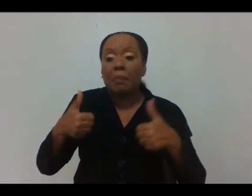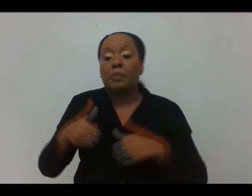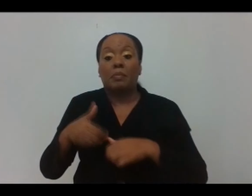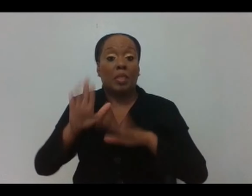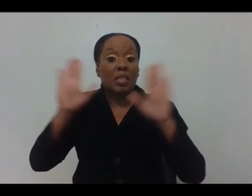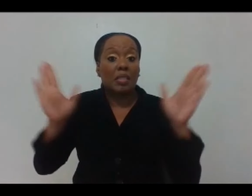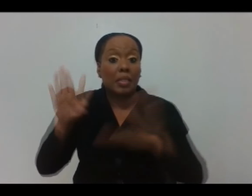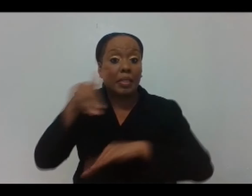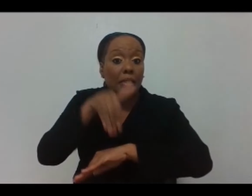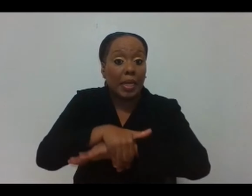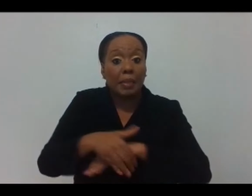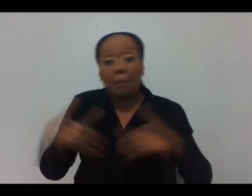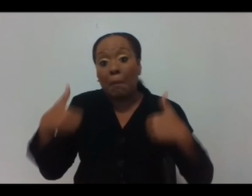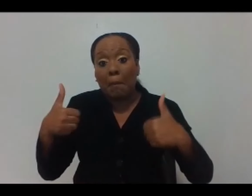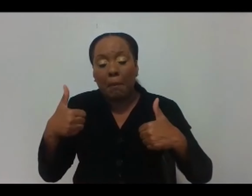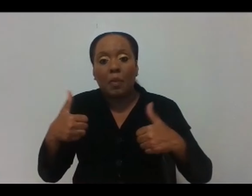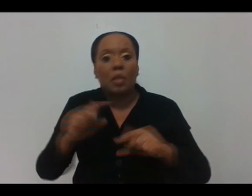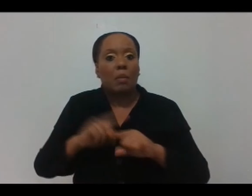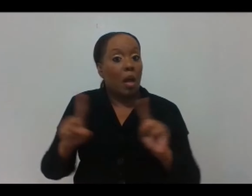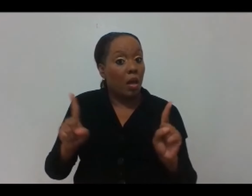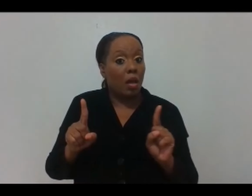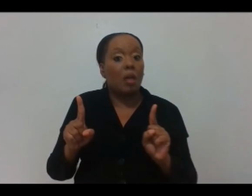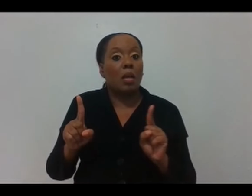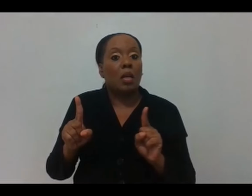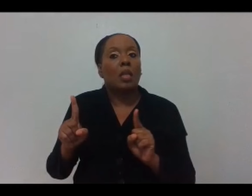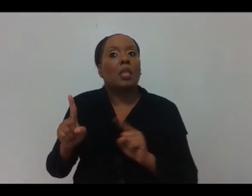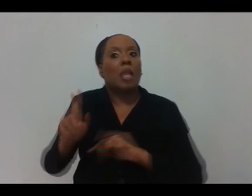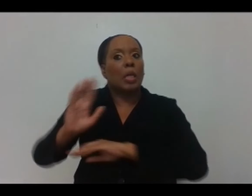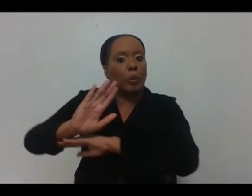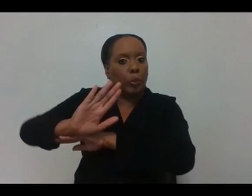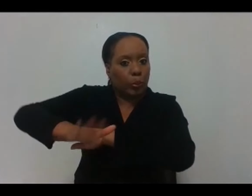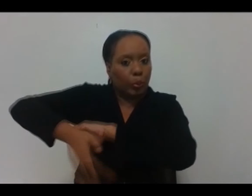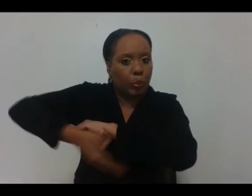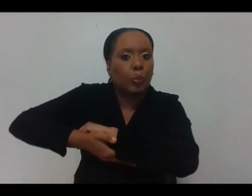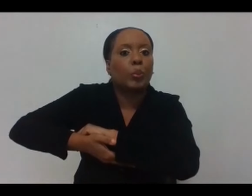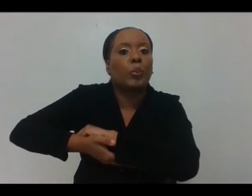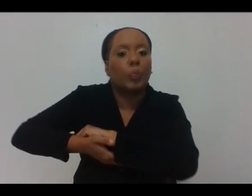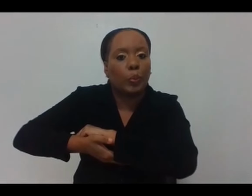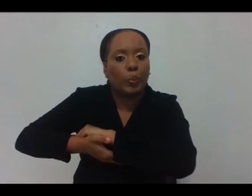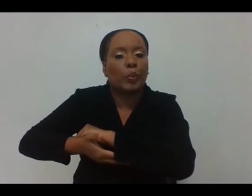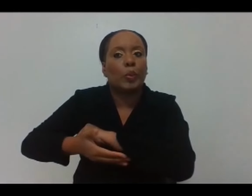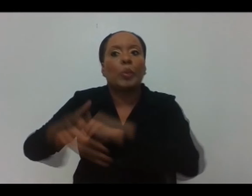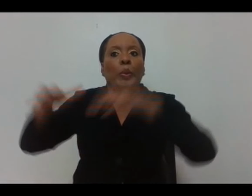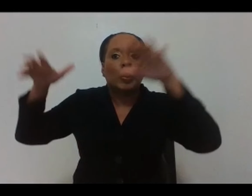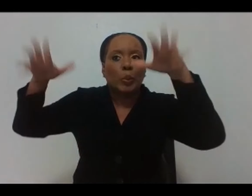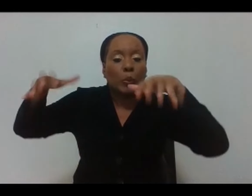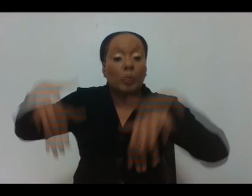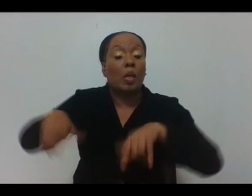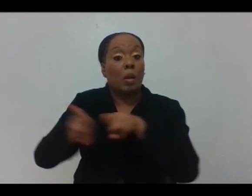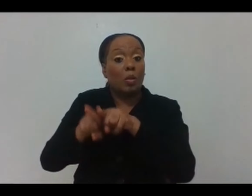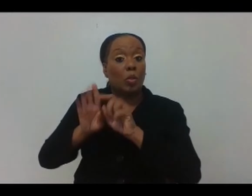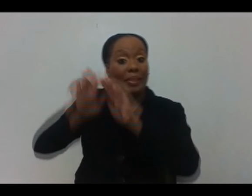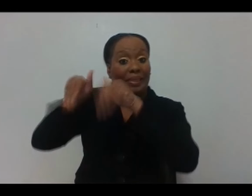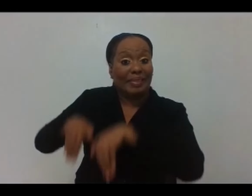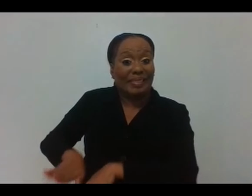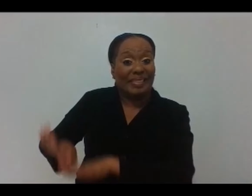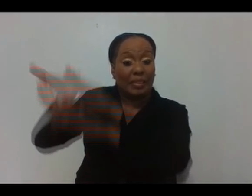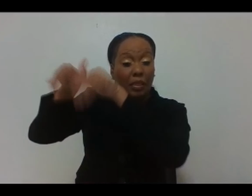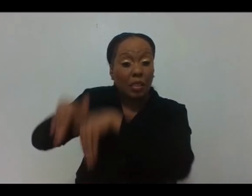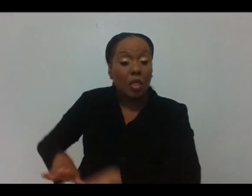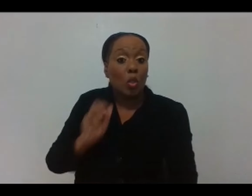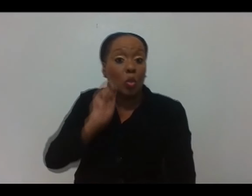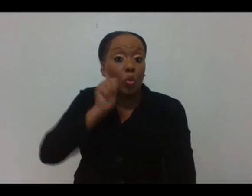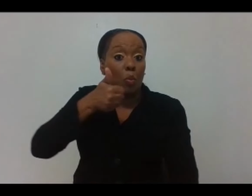Sunday night, and then we should see weather conditions start to deteriorate. The seas also will deteriorate from tomorrow night, which is a little